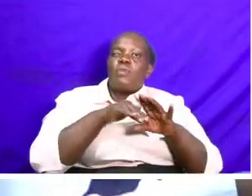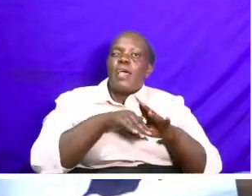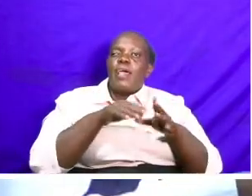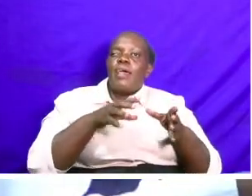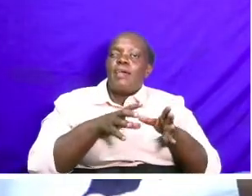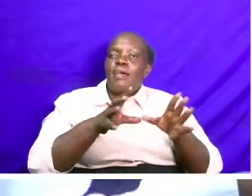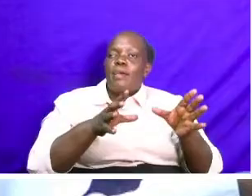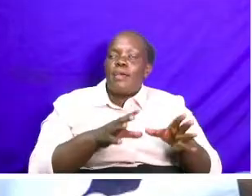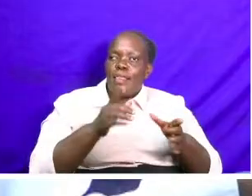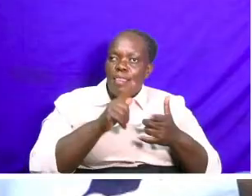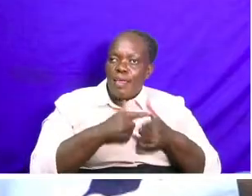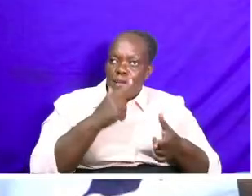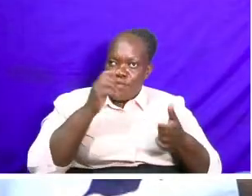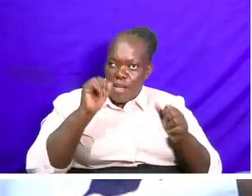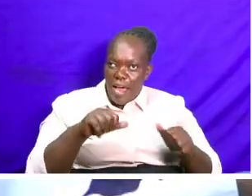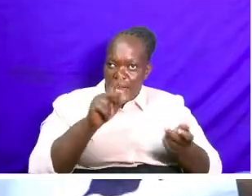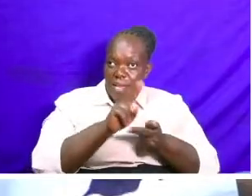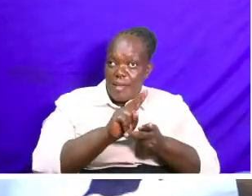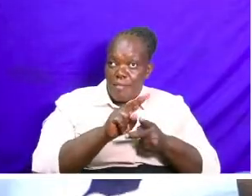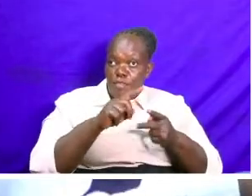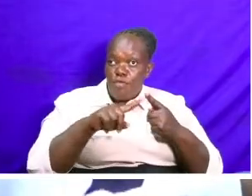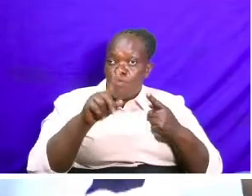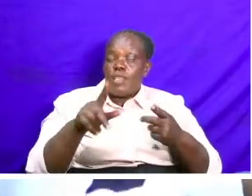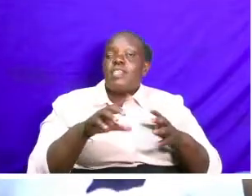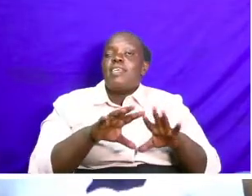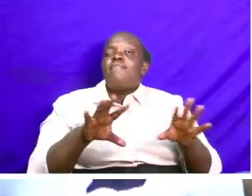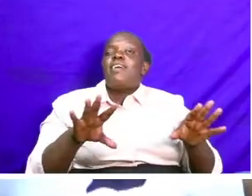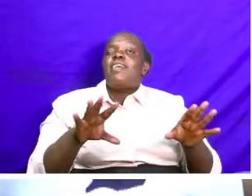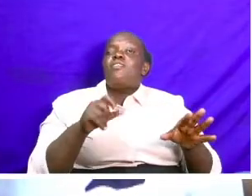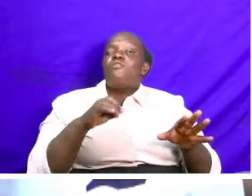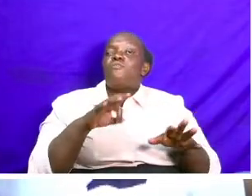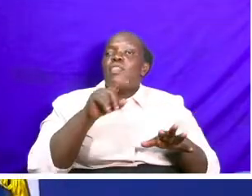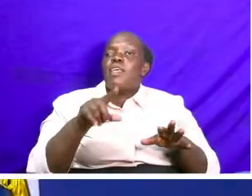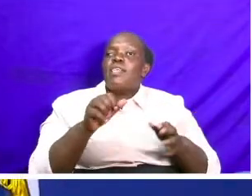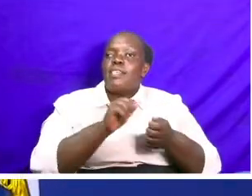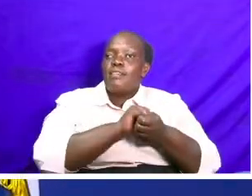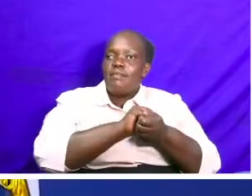ndio angalau tuweze kujisitiri kutokana na madhila na majanga ya hizo